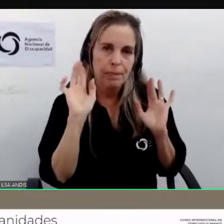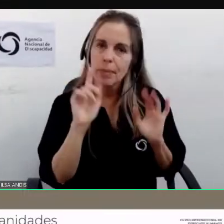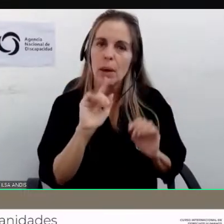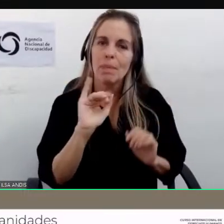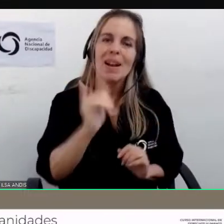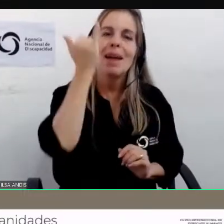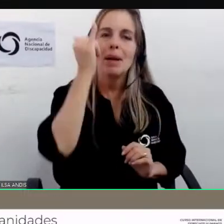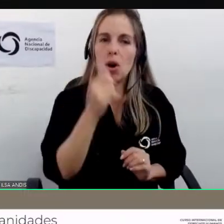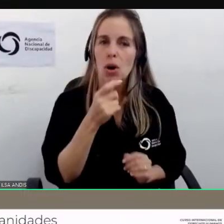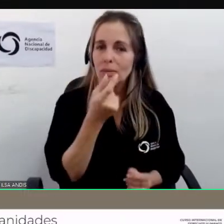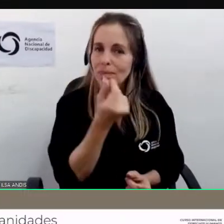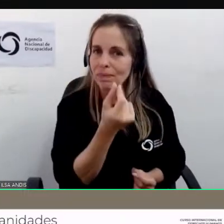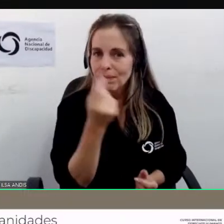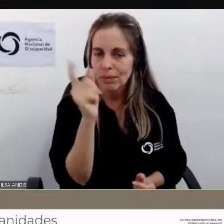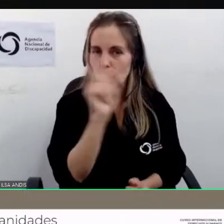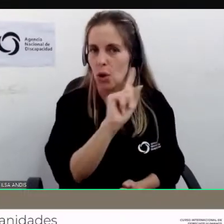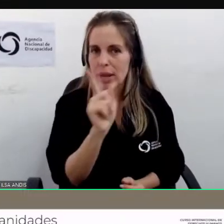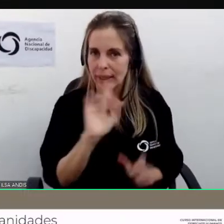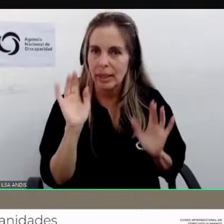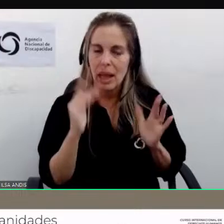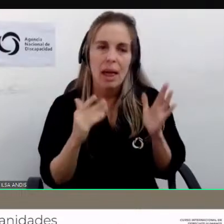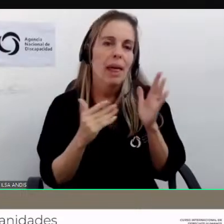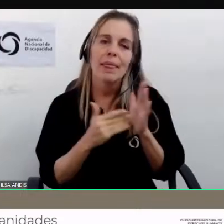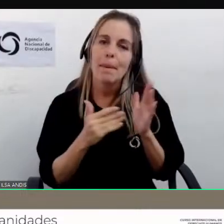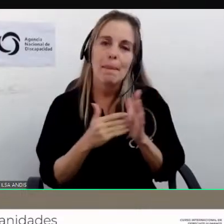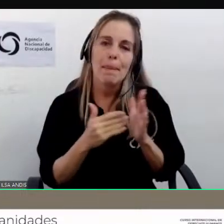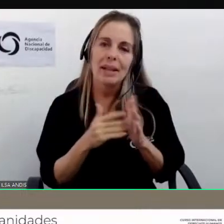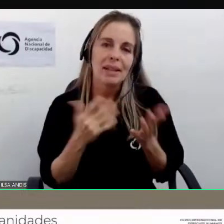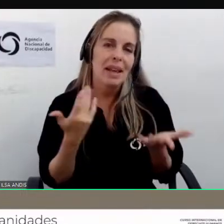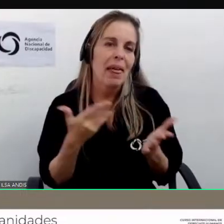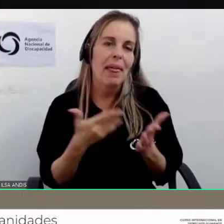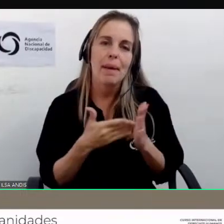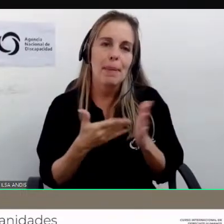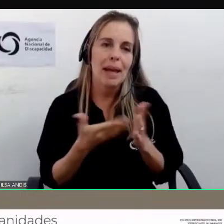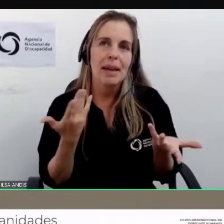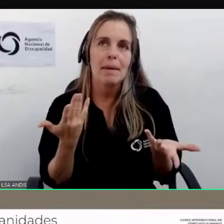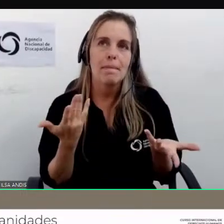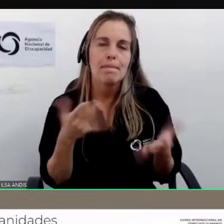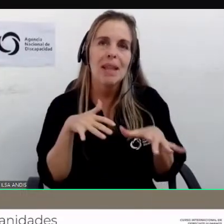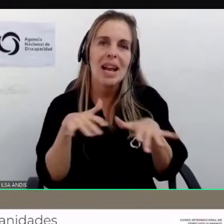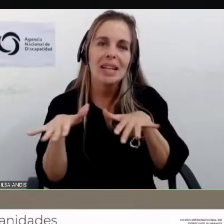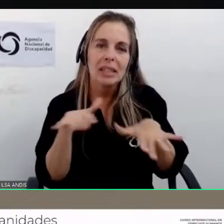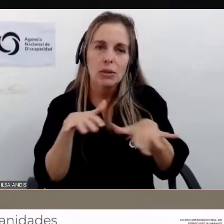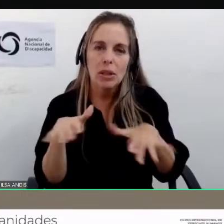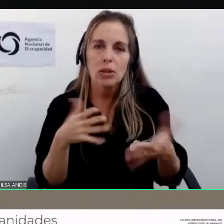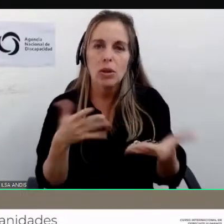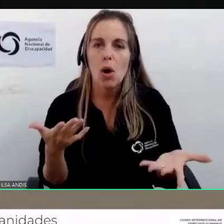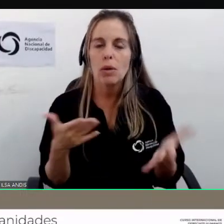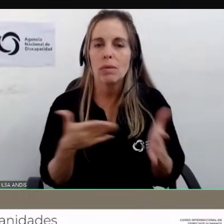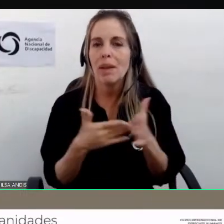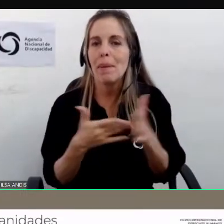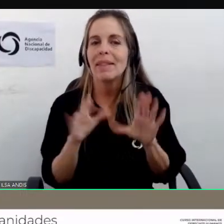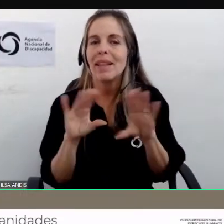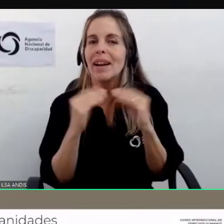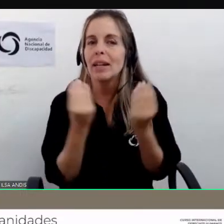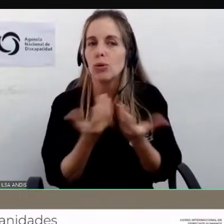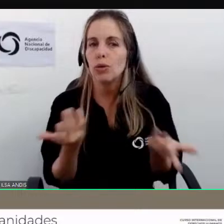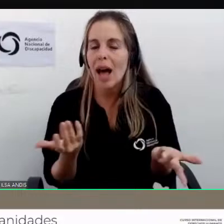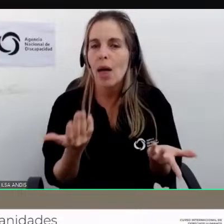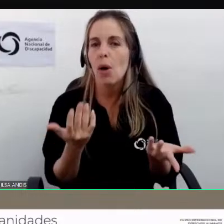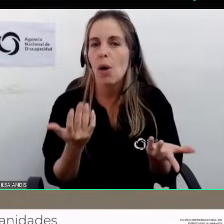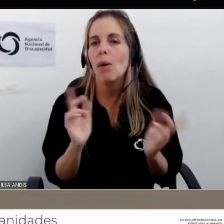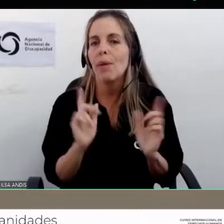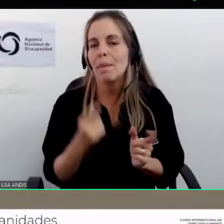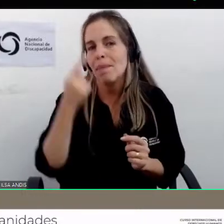and it's not necessarily the most adequate or the most effective. It all depends on the kind of effect or